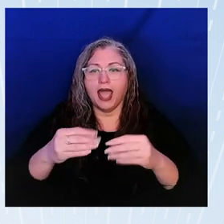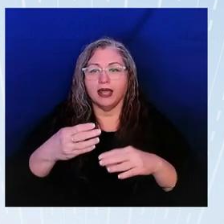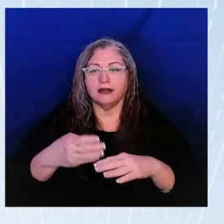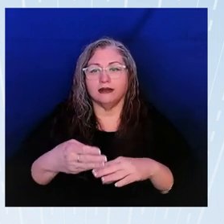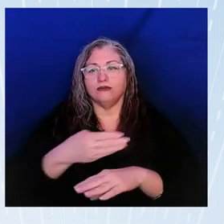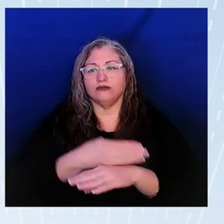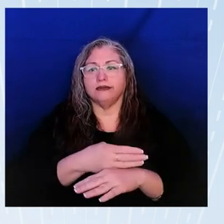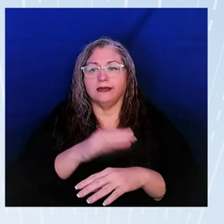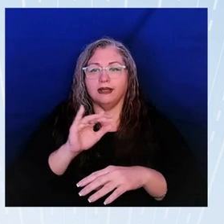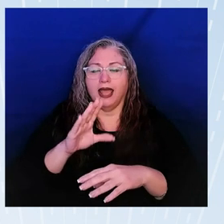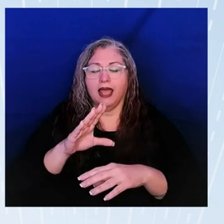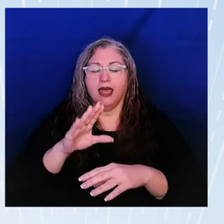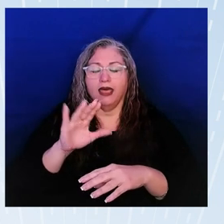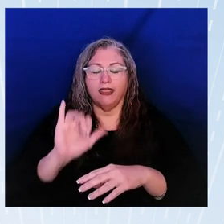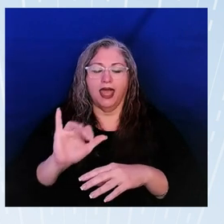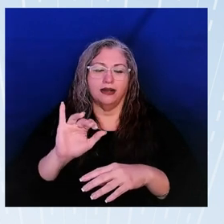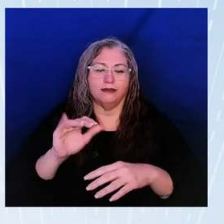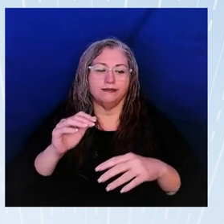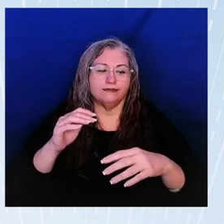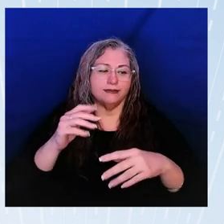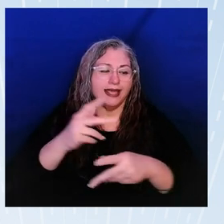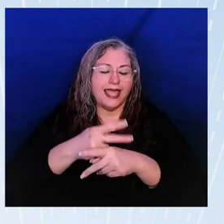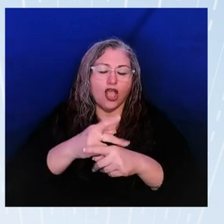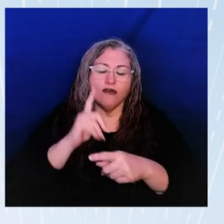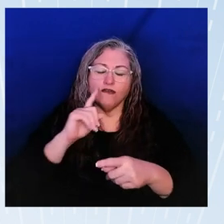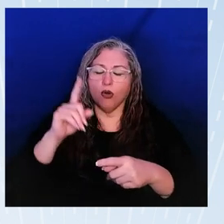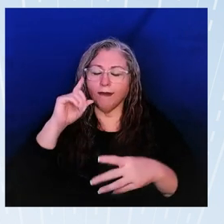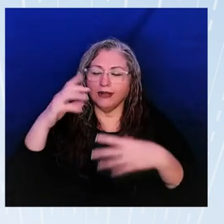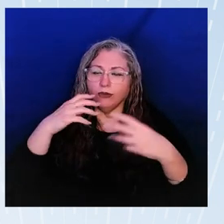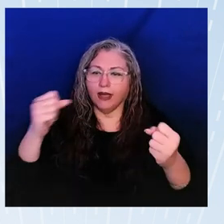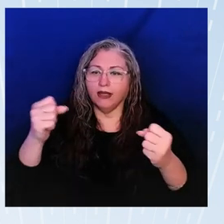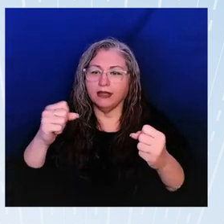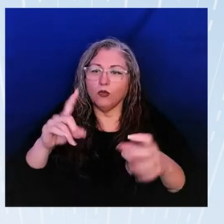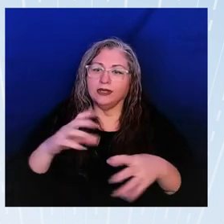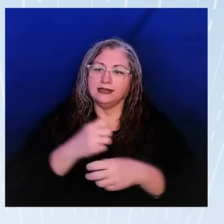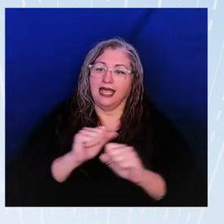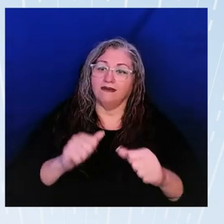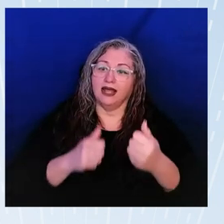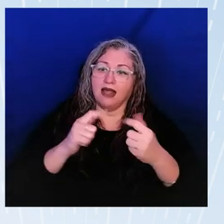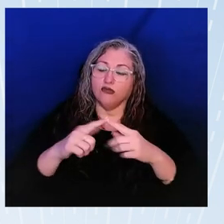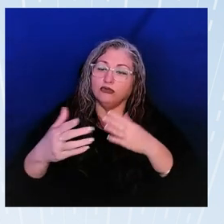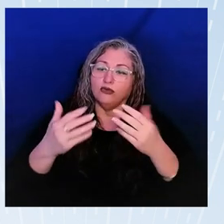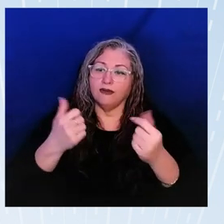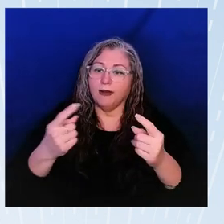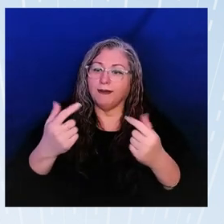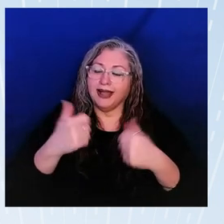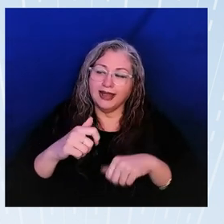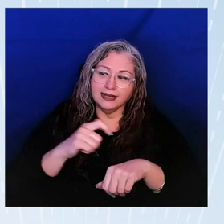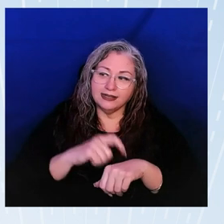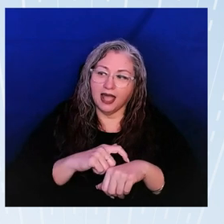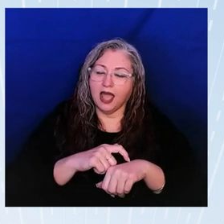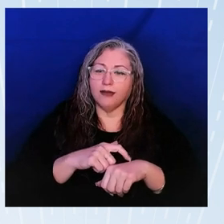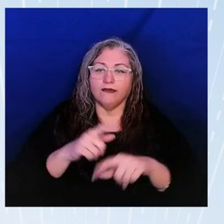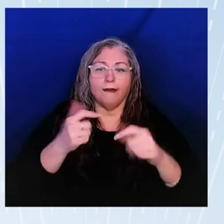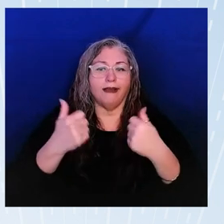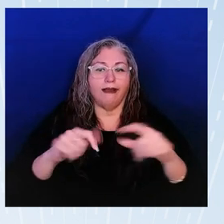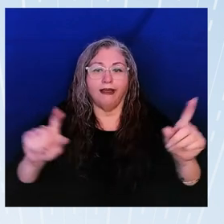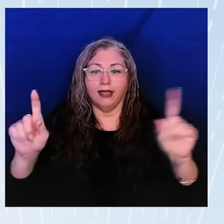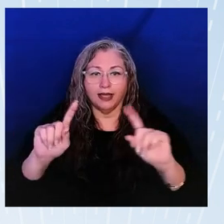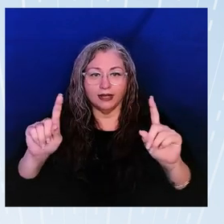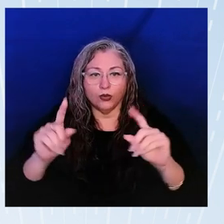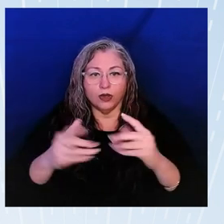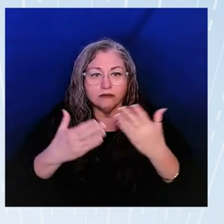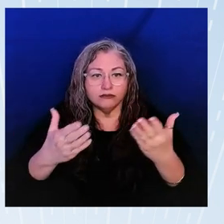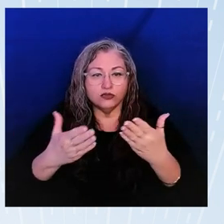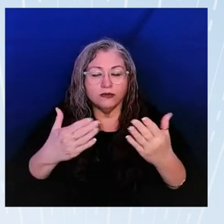crisis care system to the one that saves lives by serving anyone at any time from anywhere. And what we